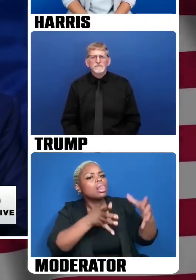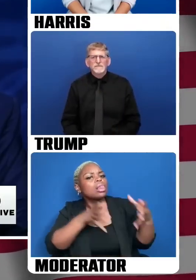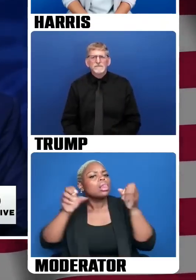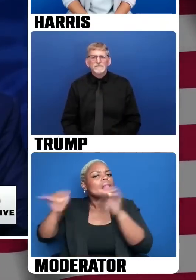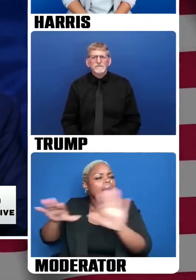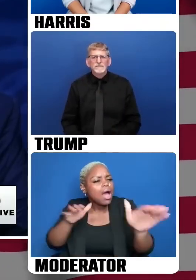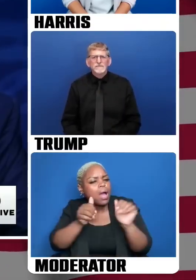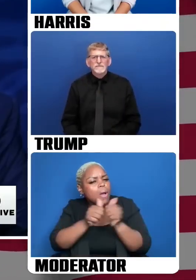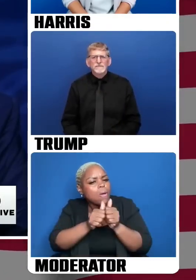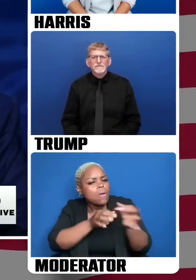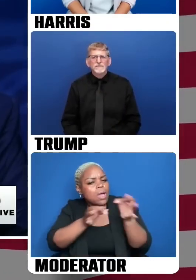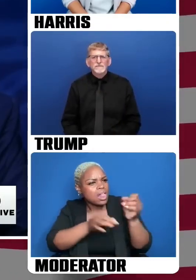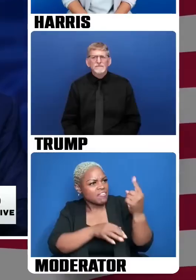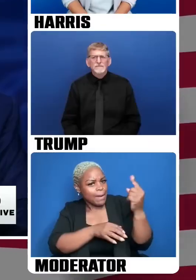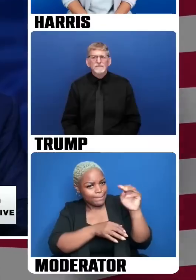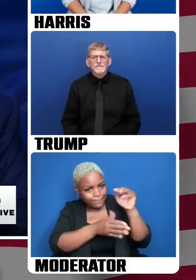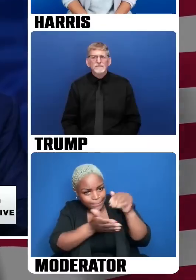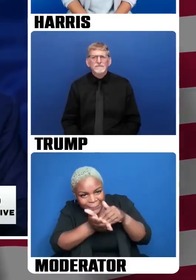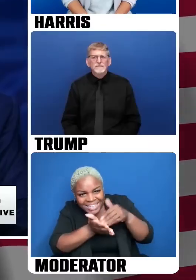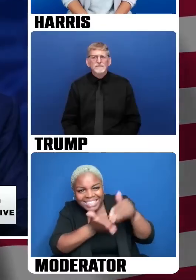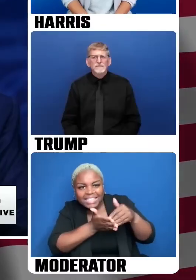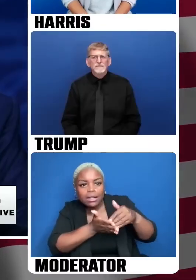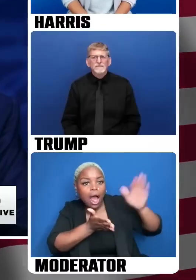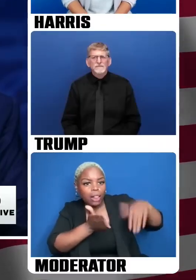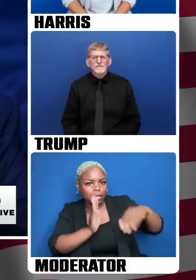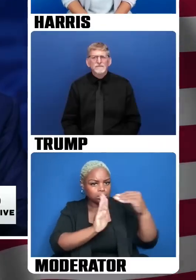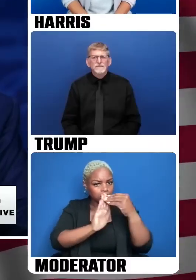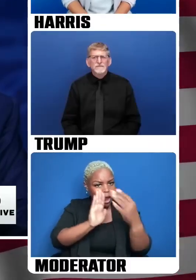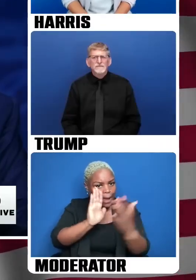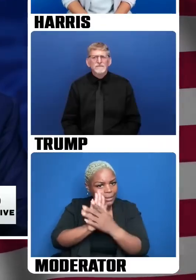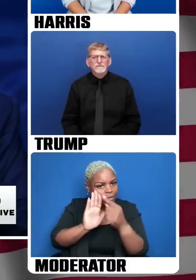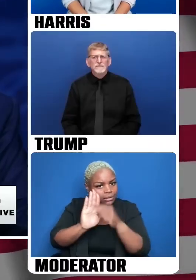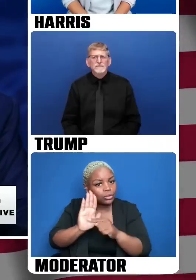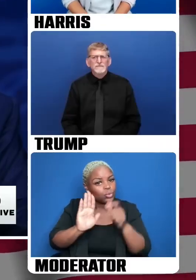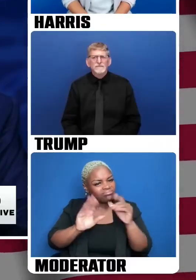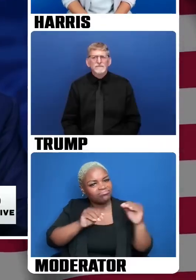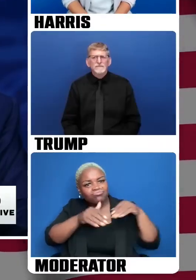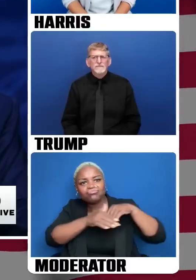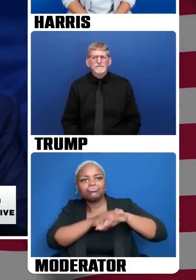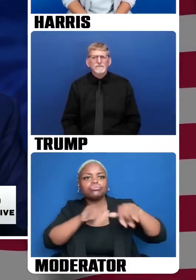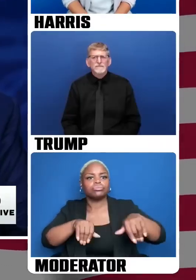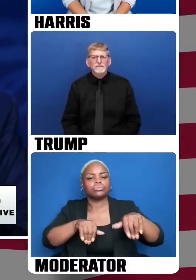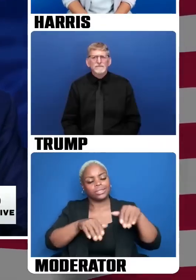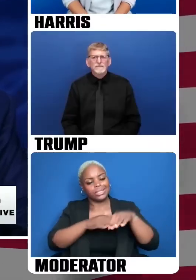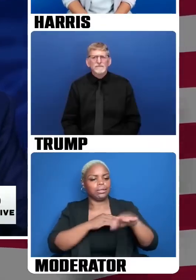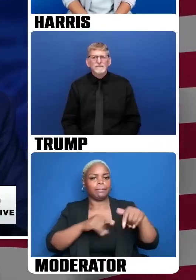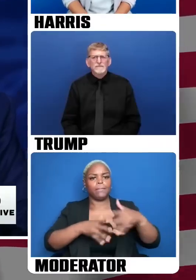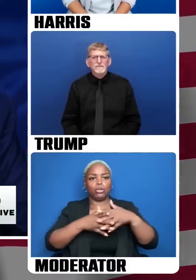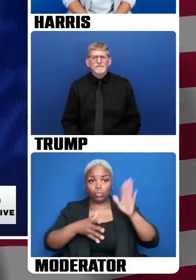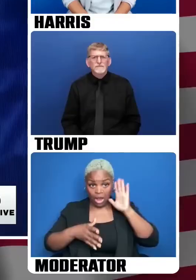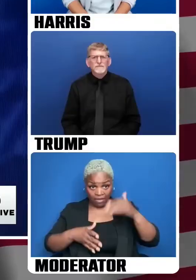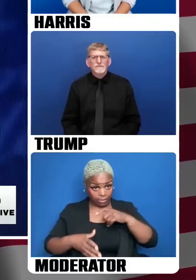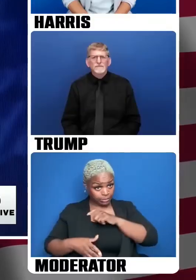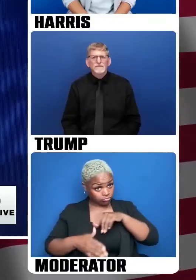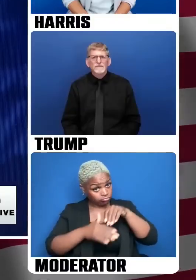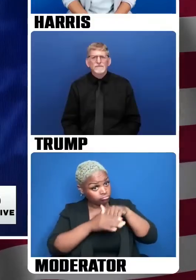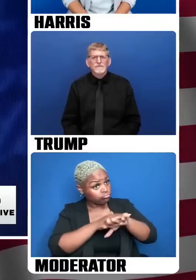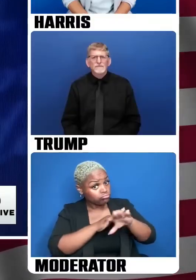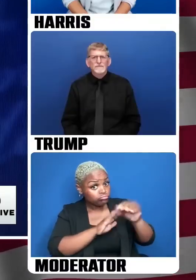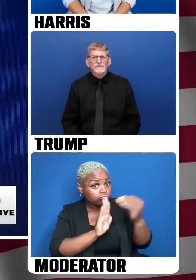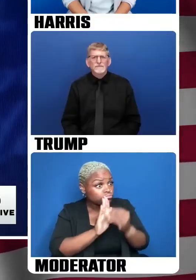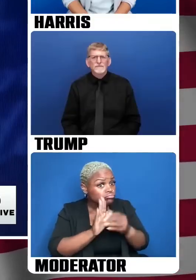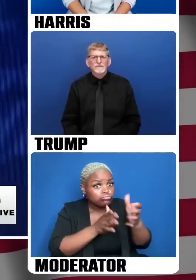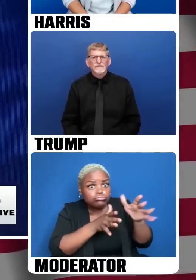number is much higher. Take us through this. What does this look like? Will authorities be going door to door in this country? Yeah, it is much